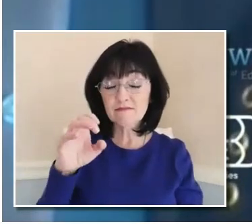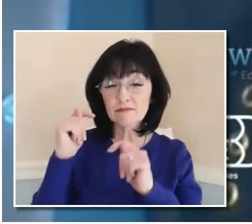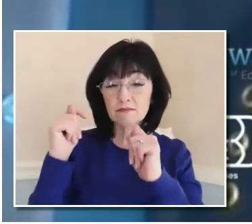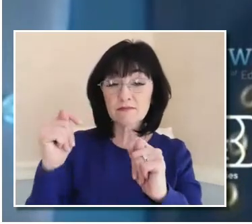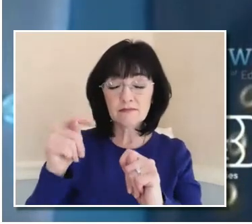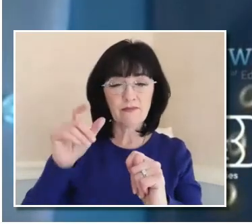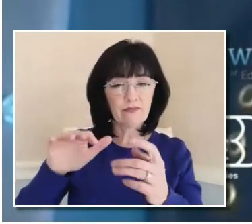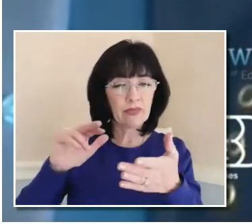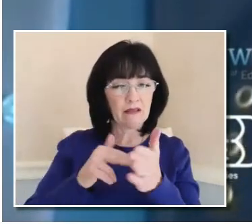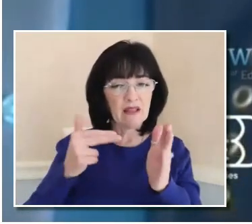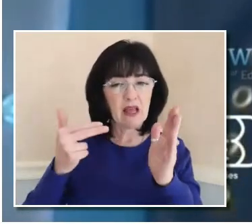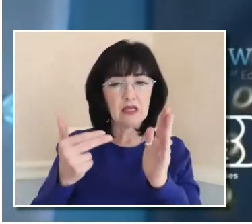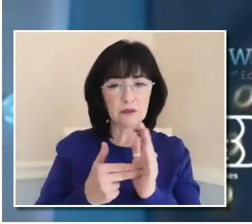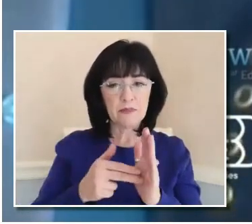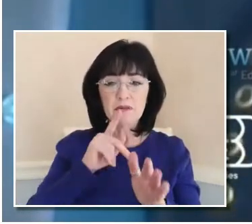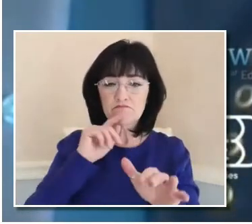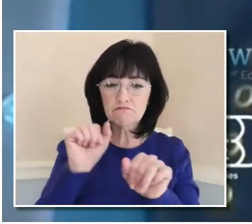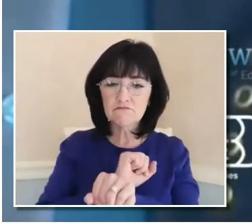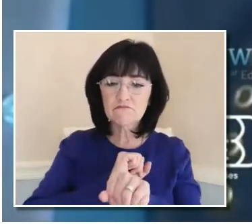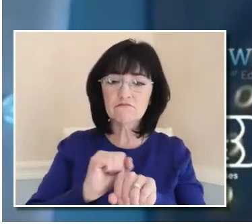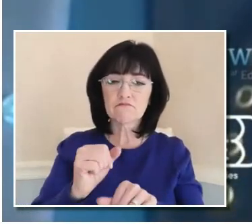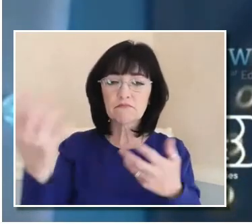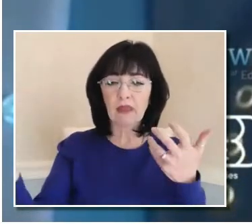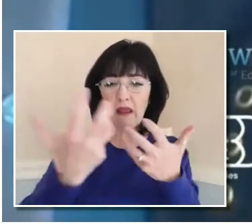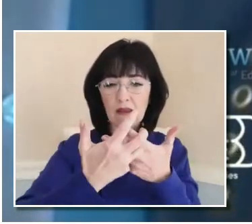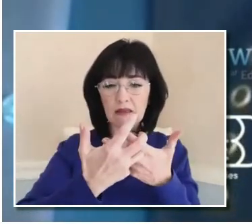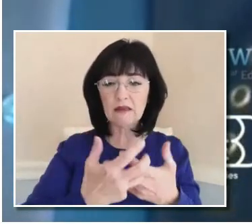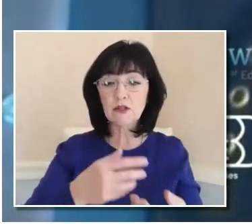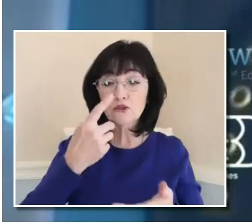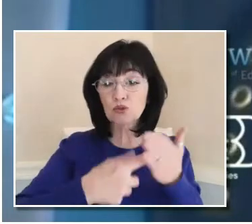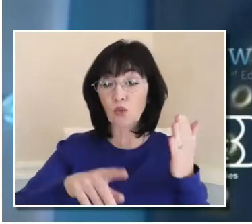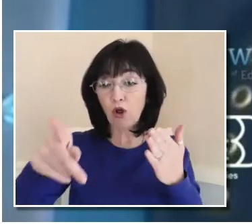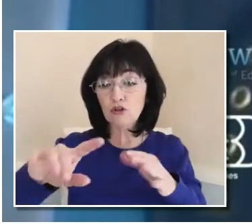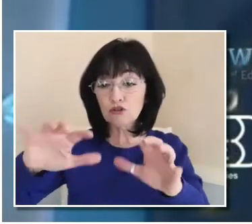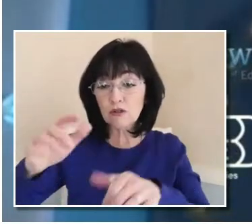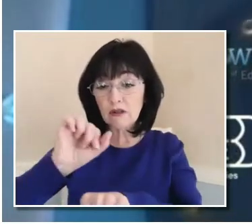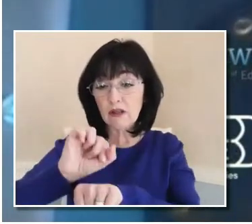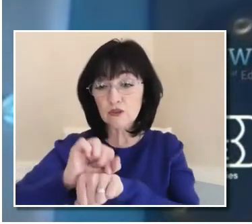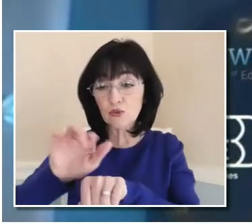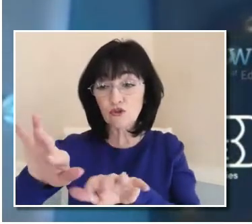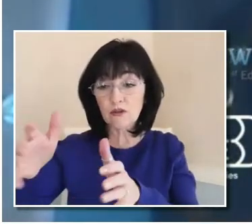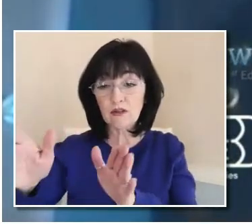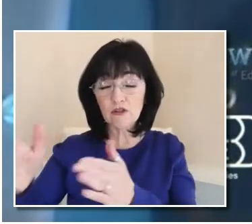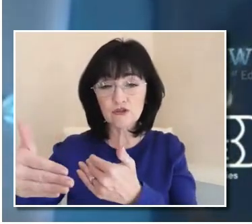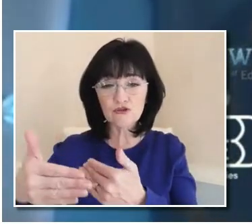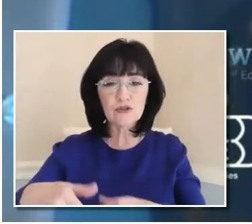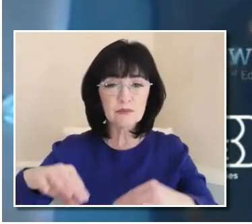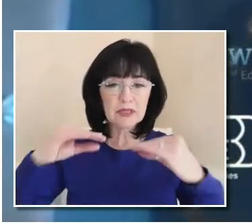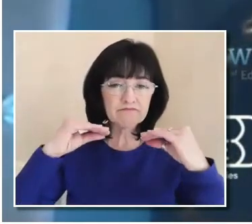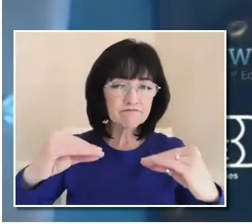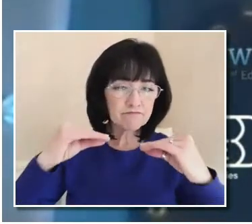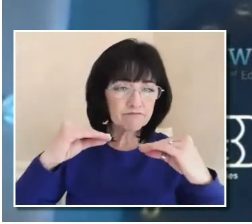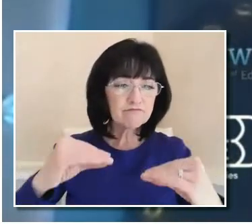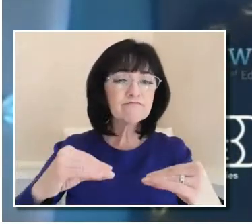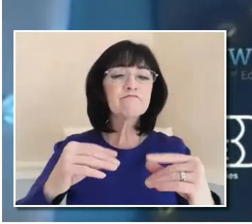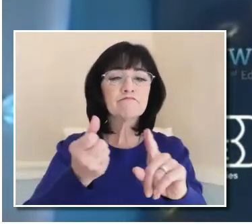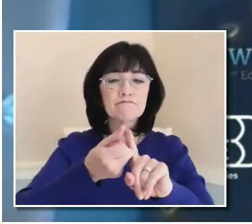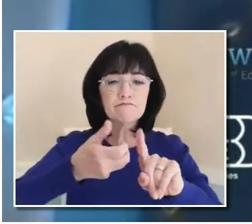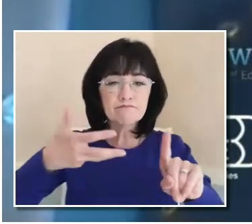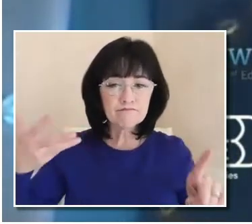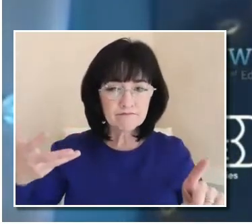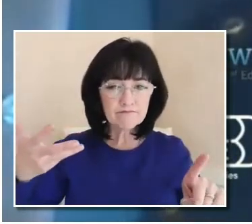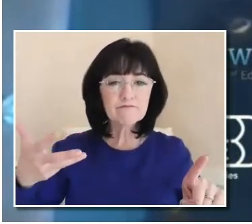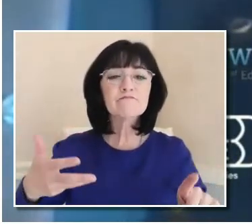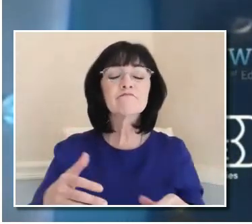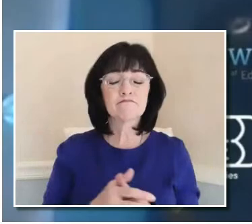intentionally and deliberately connected to what you're doing in your classrooms, the expectations of what's going in and what comes